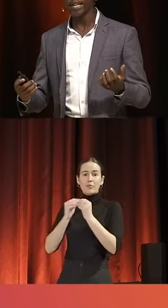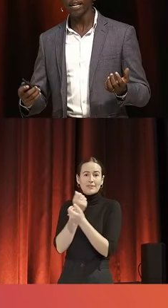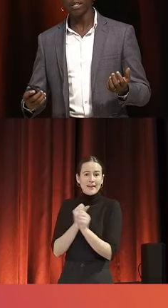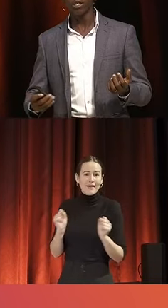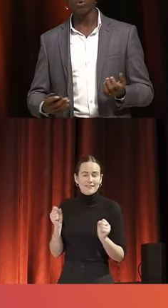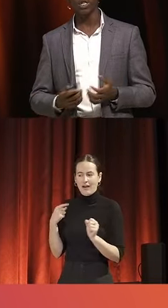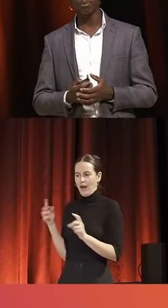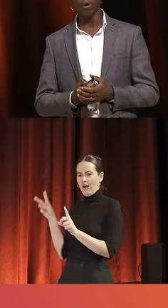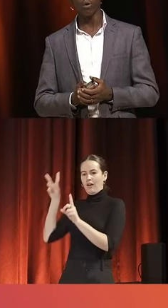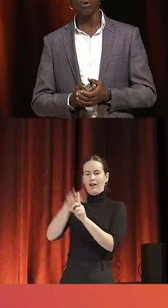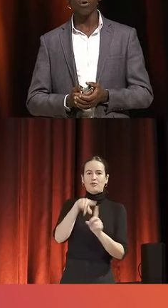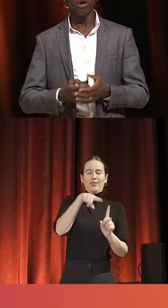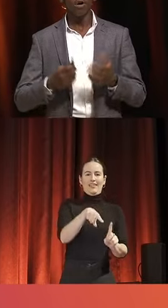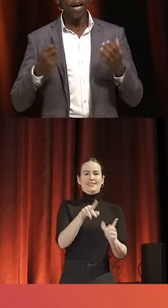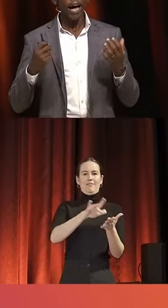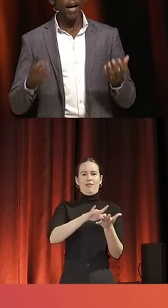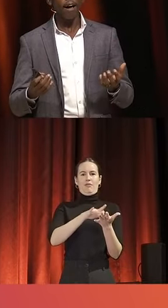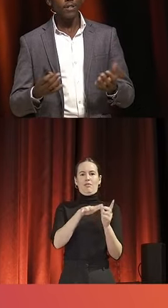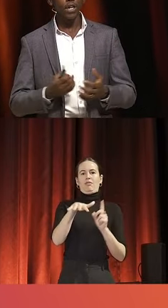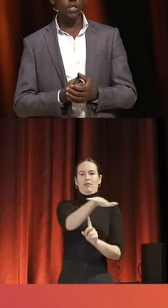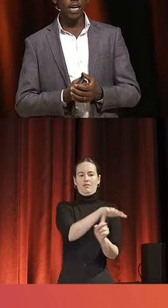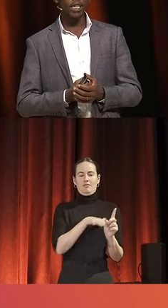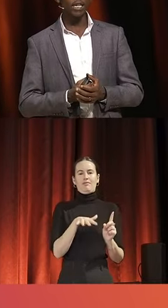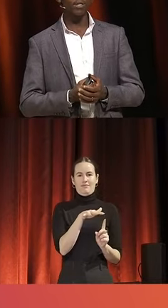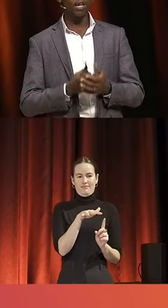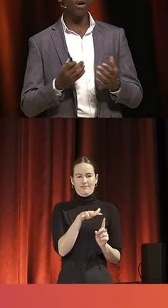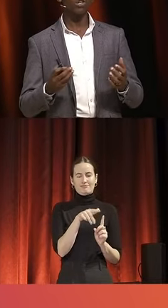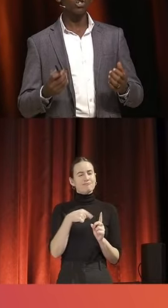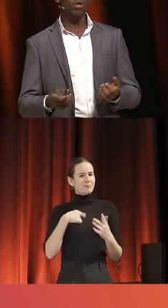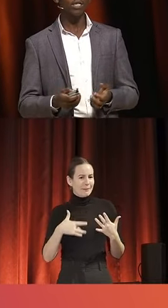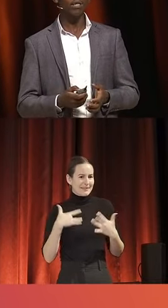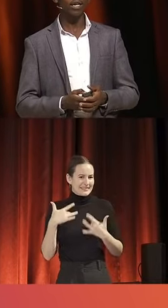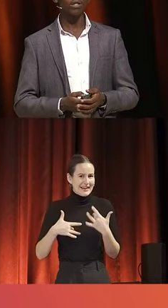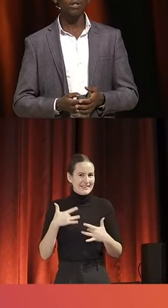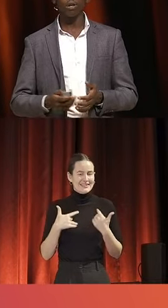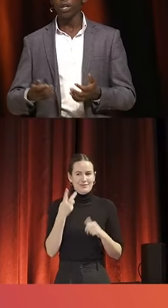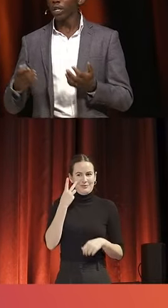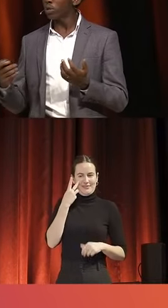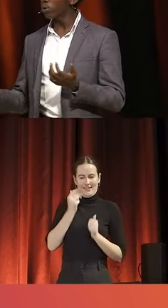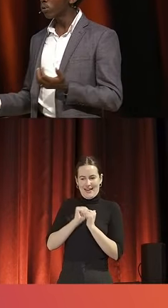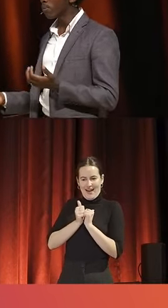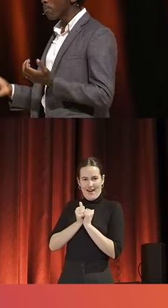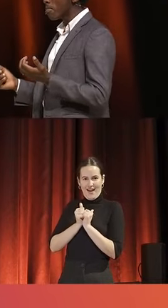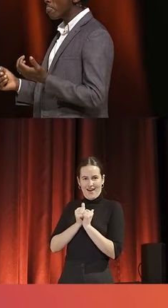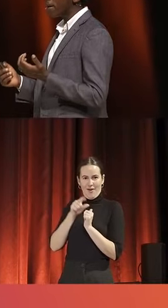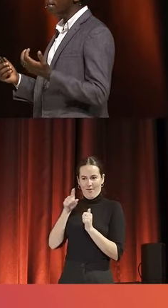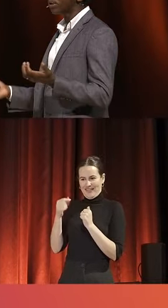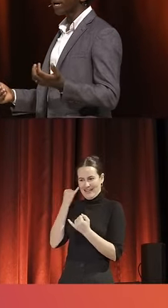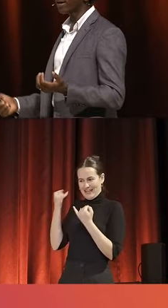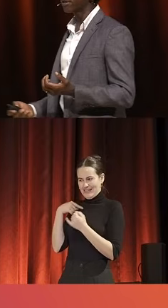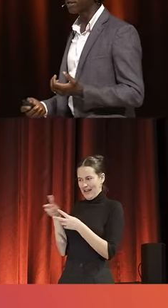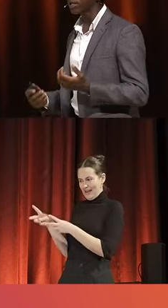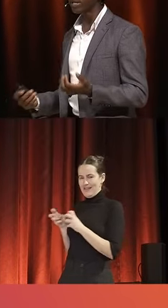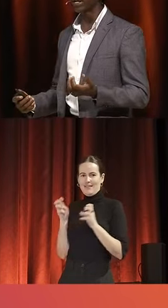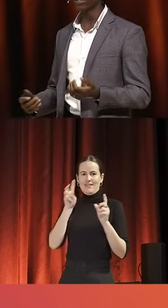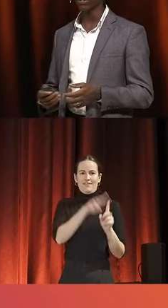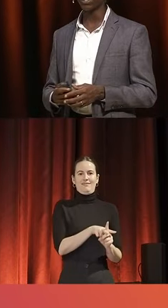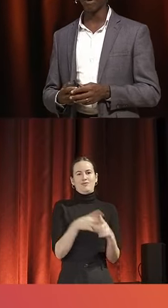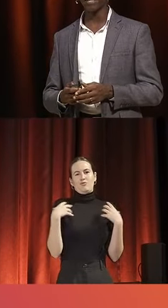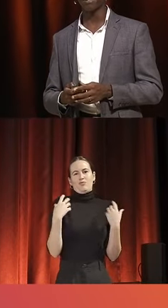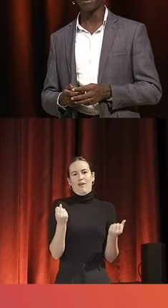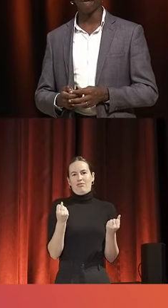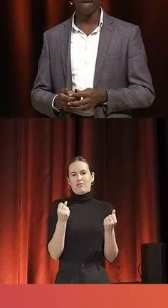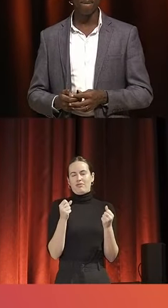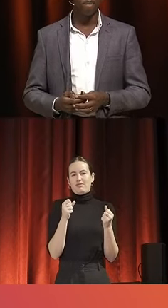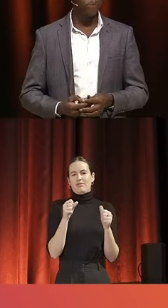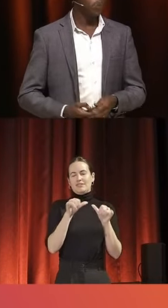I'm excited to explore such ideas and how they translate into health, into the healthcare